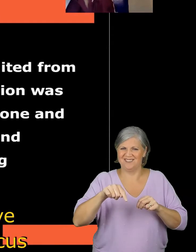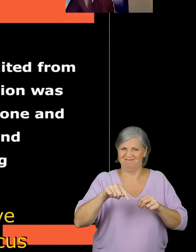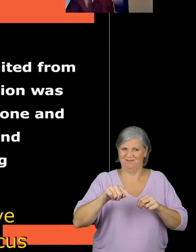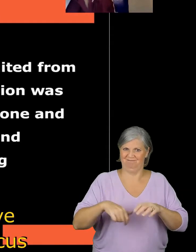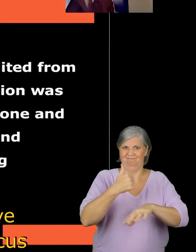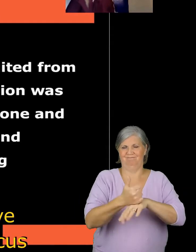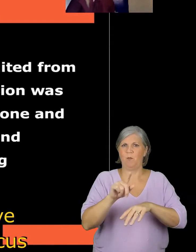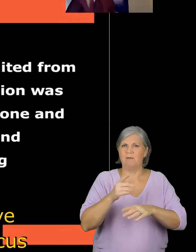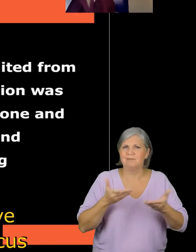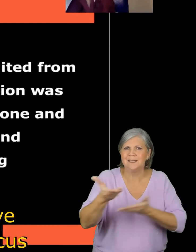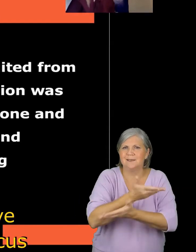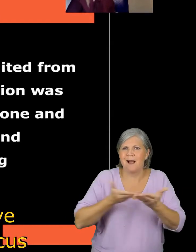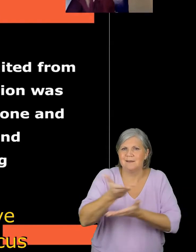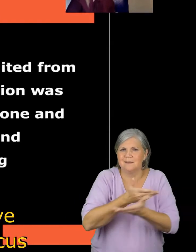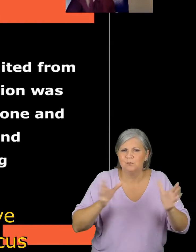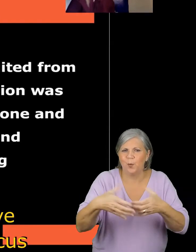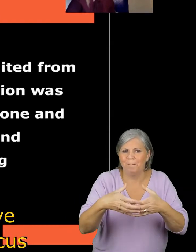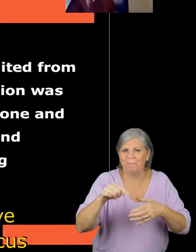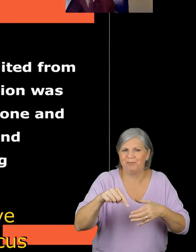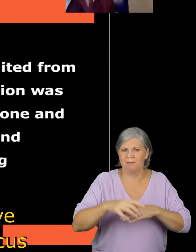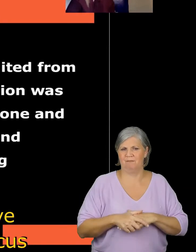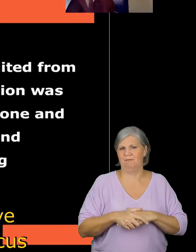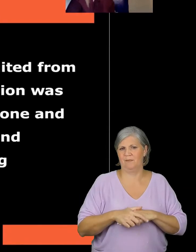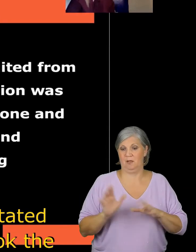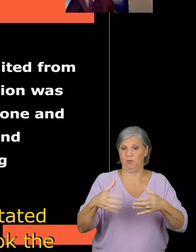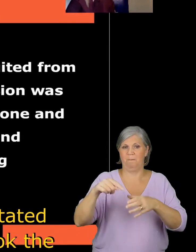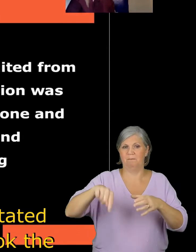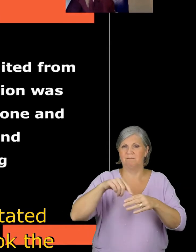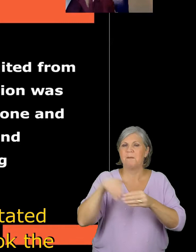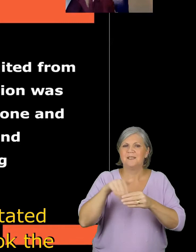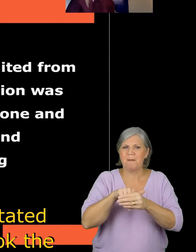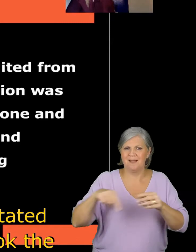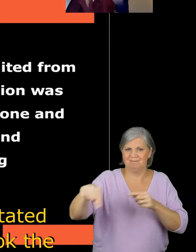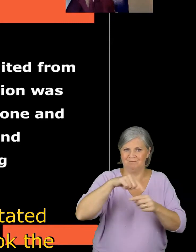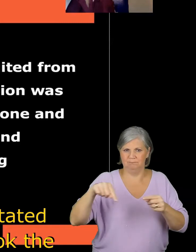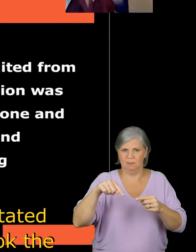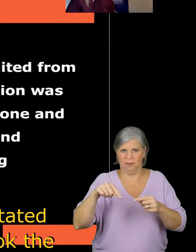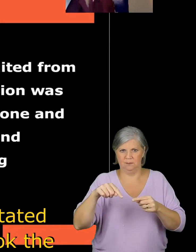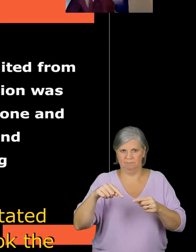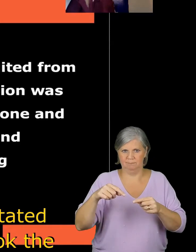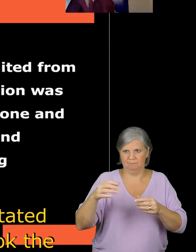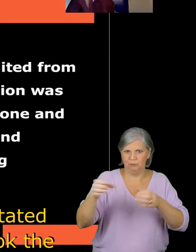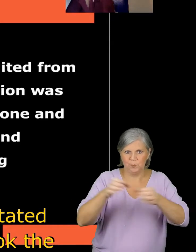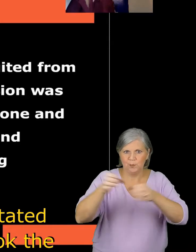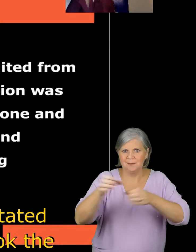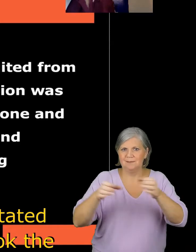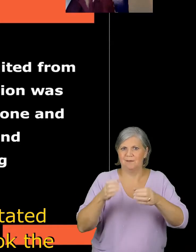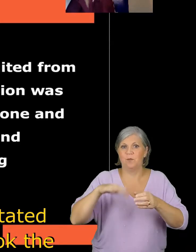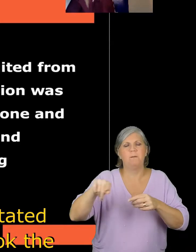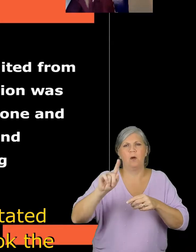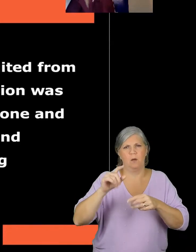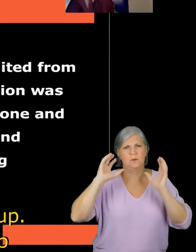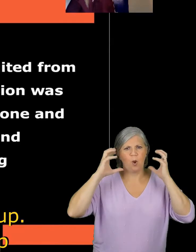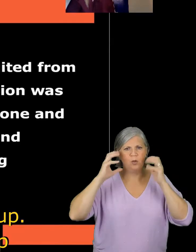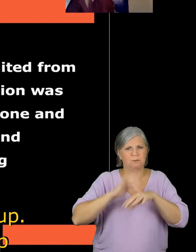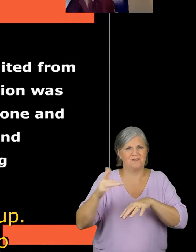In terms of the qualitative part of the study, this focused on a discussion group. As stated, this part of the